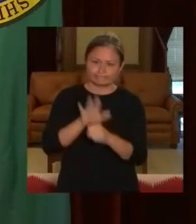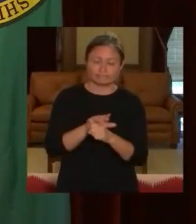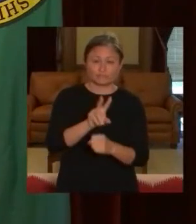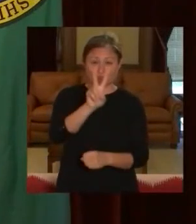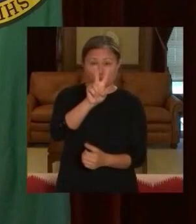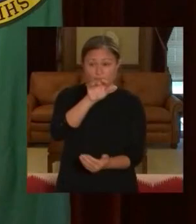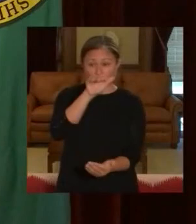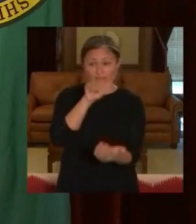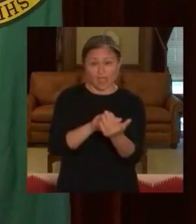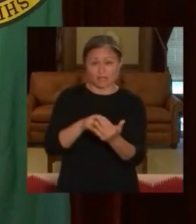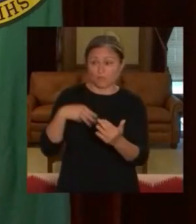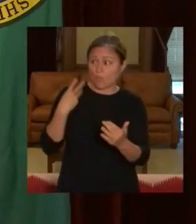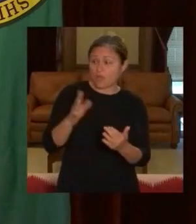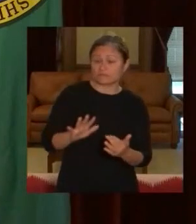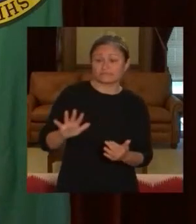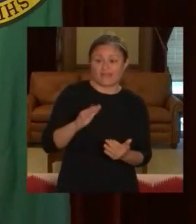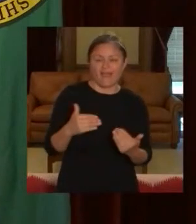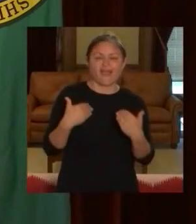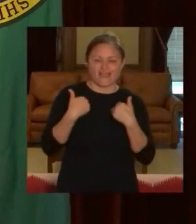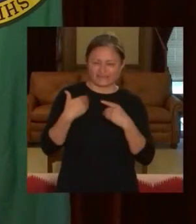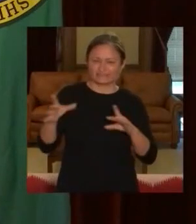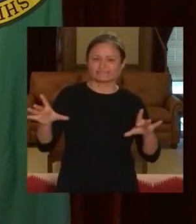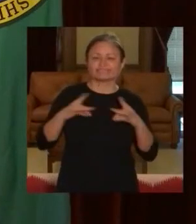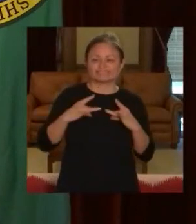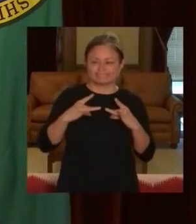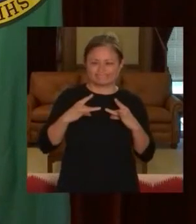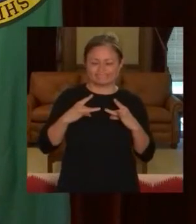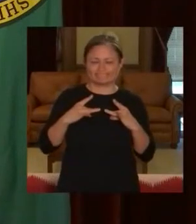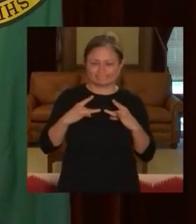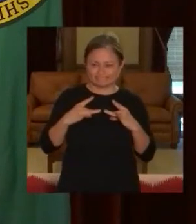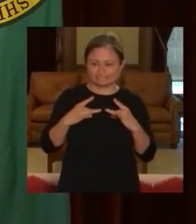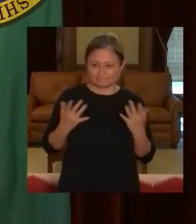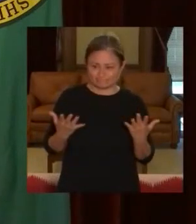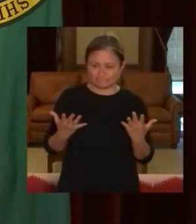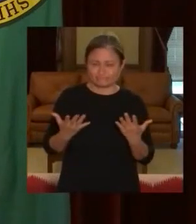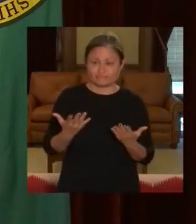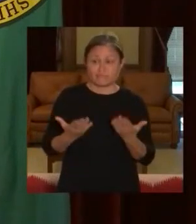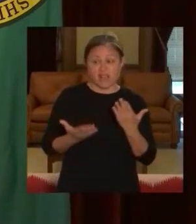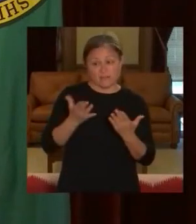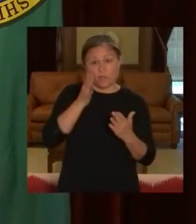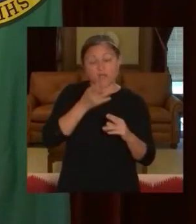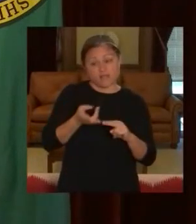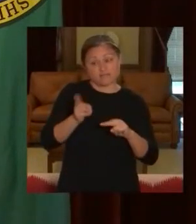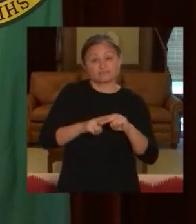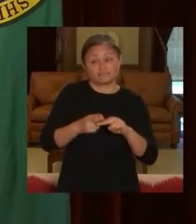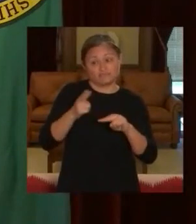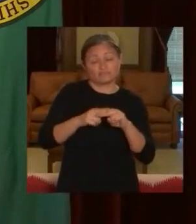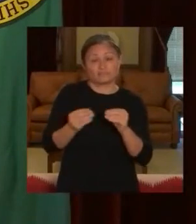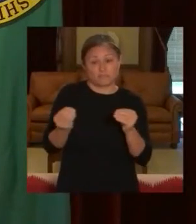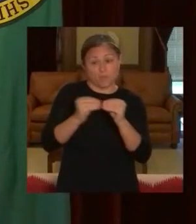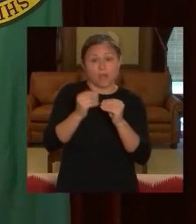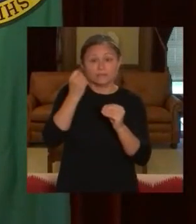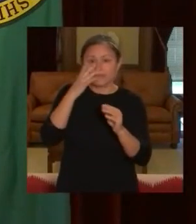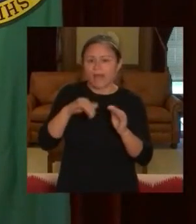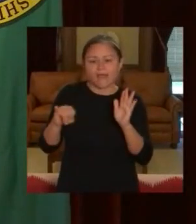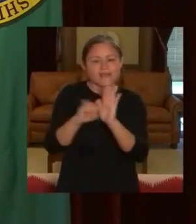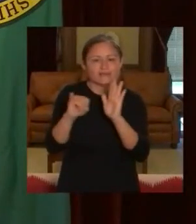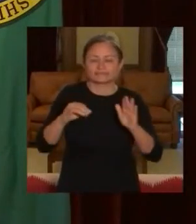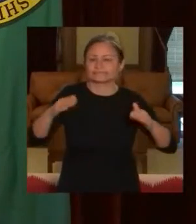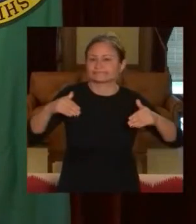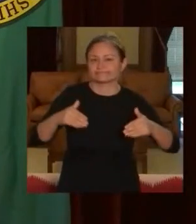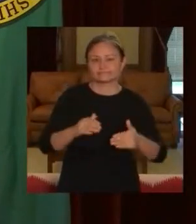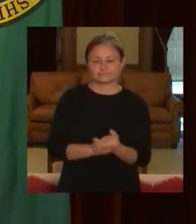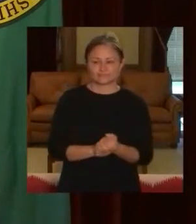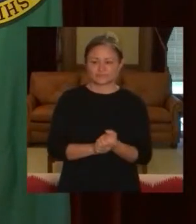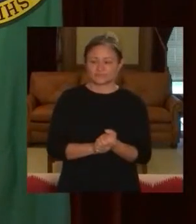your local restaurants with takeout or delivery orders. Inslee also adds that people really haven't been as strict with these orders as he would